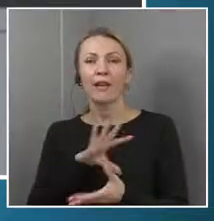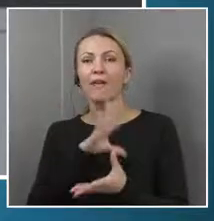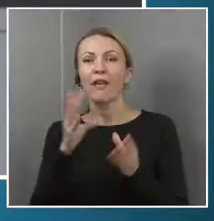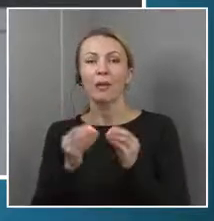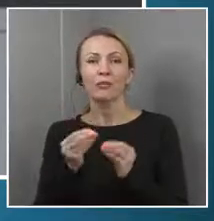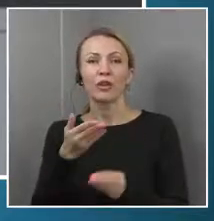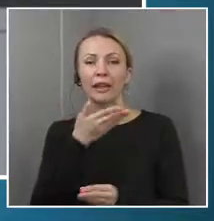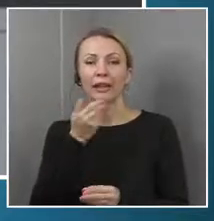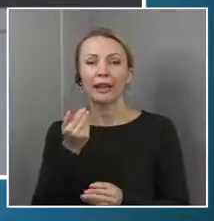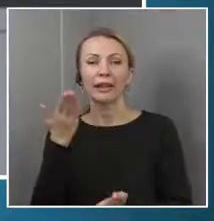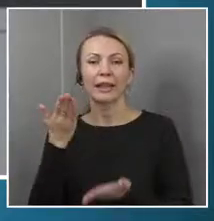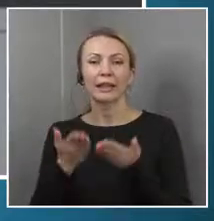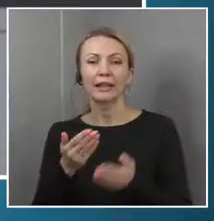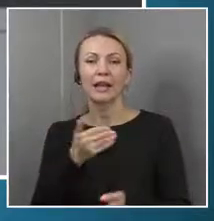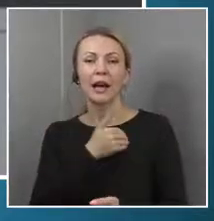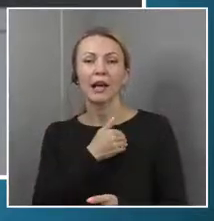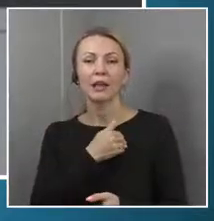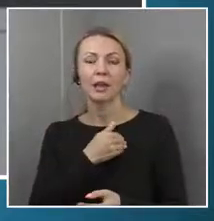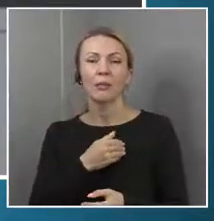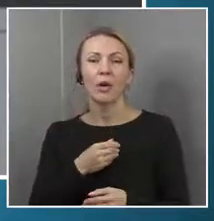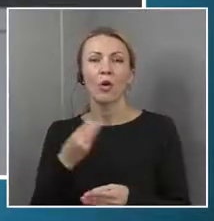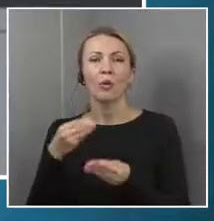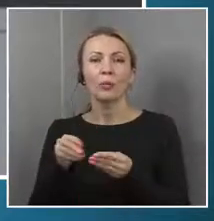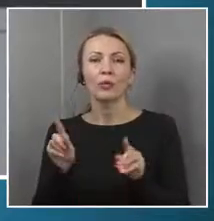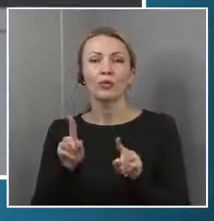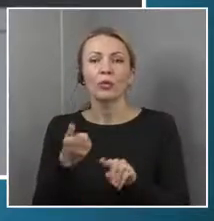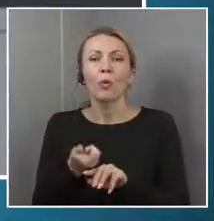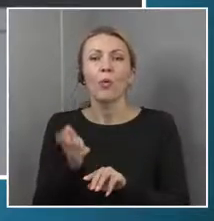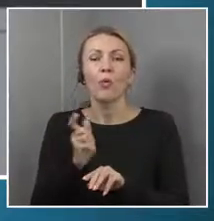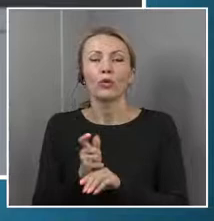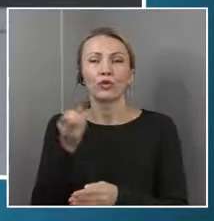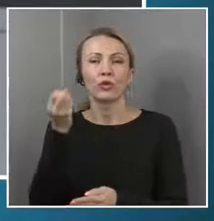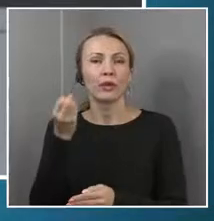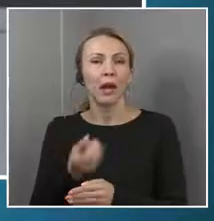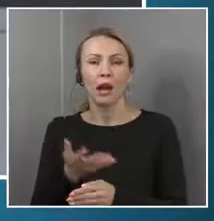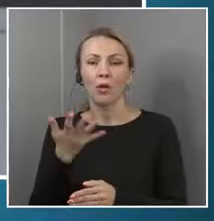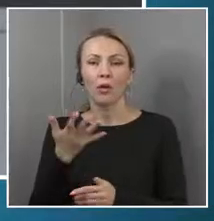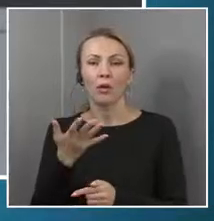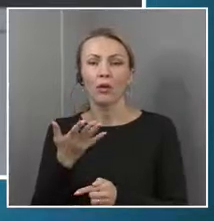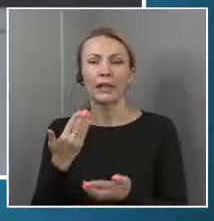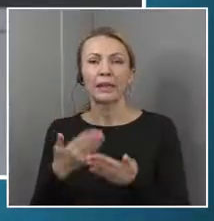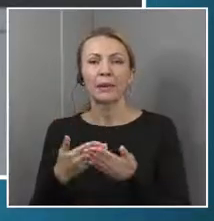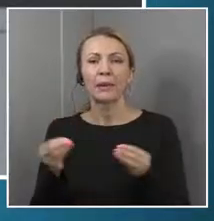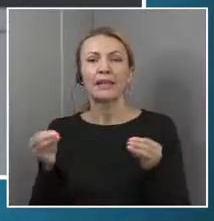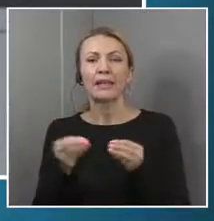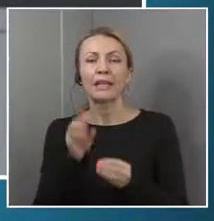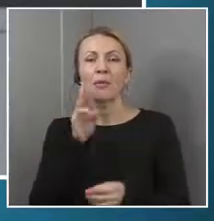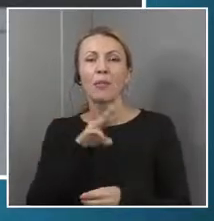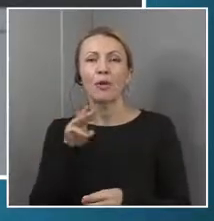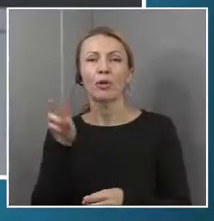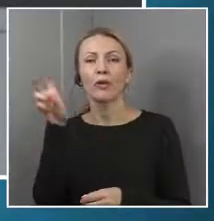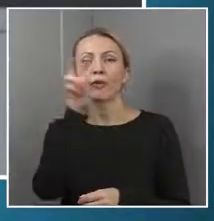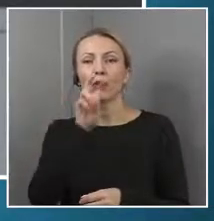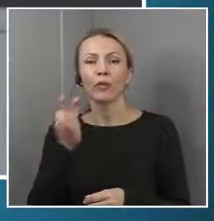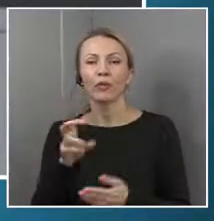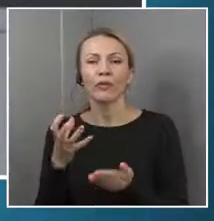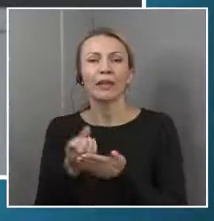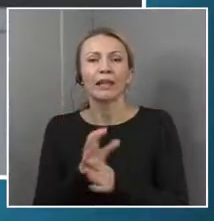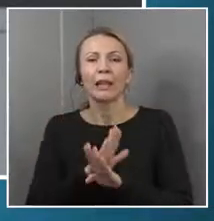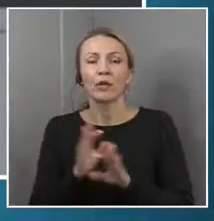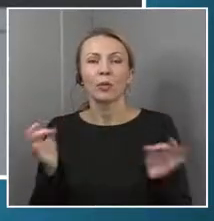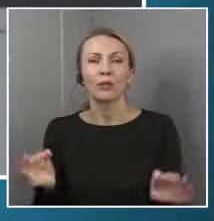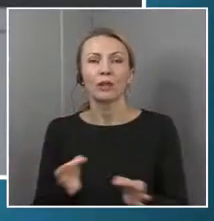The problem is that there are no expensive Russian artists. If I want to buy something really expensive, say $10